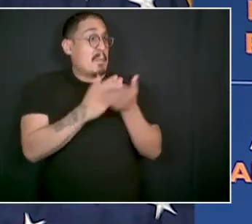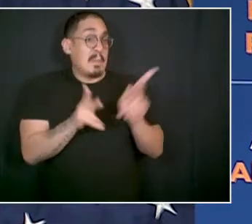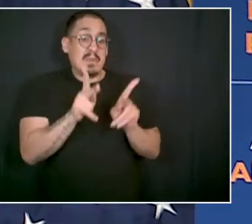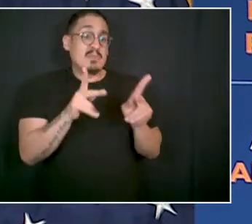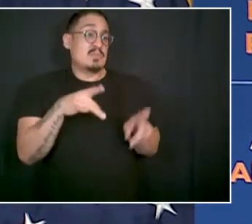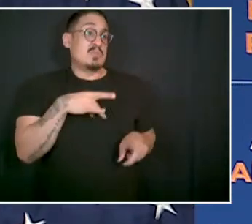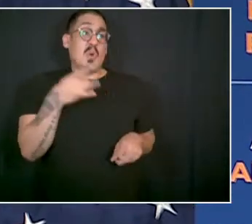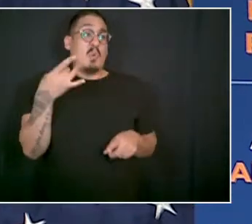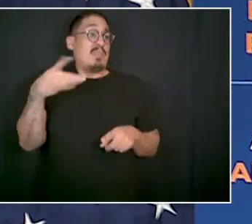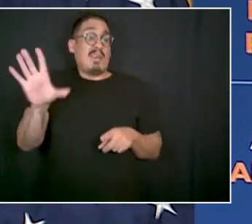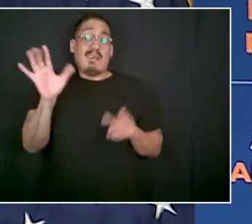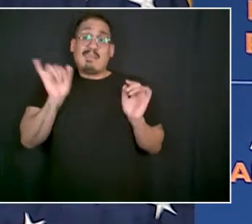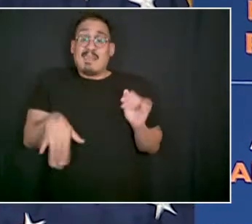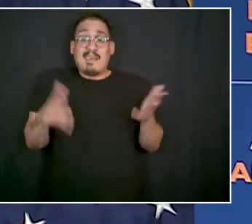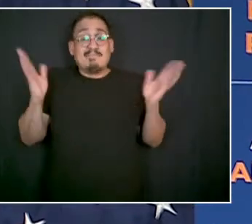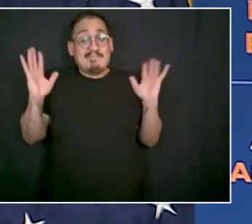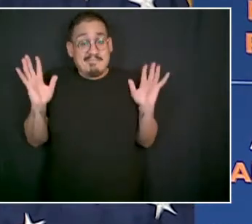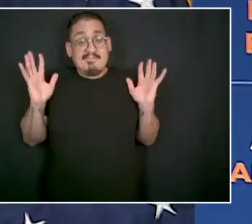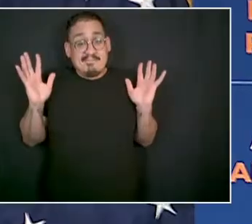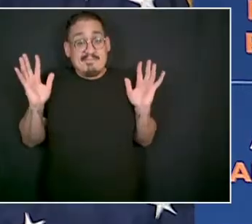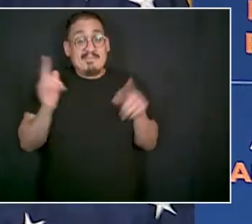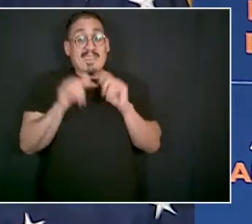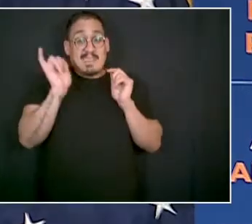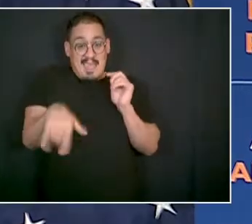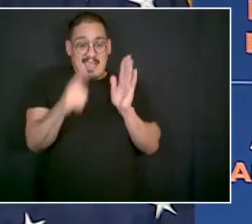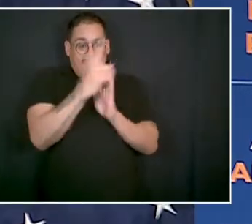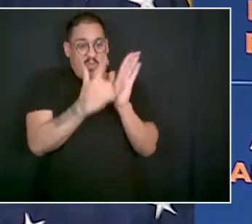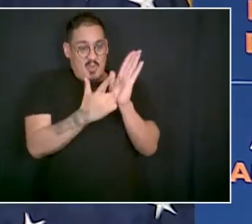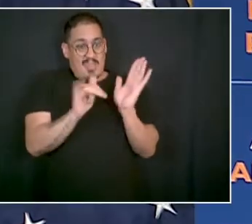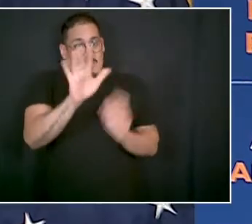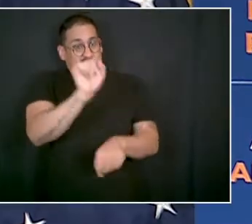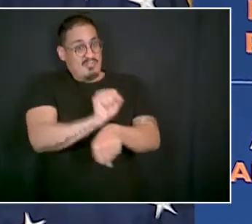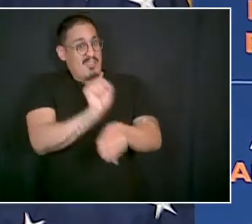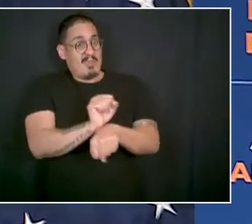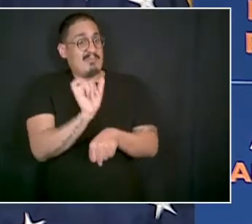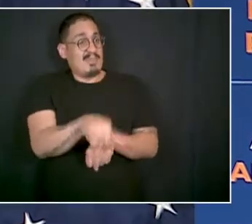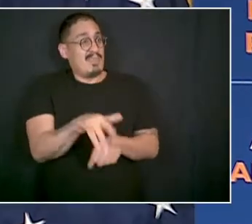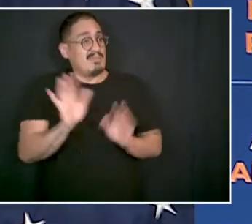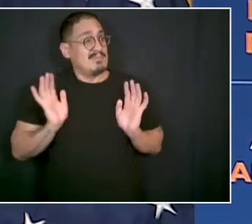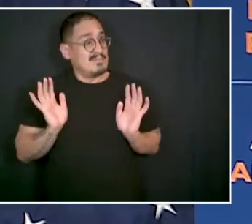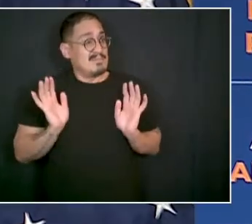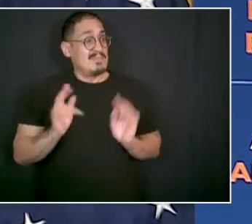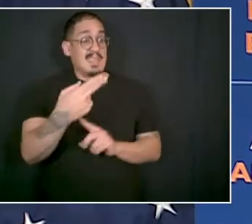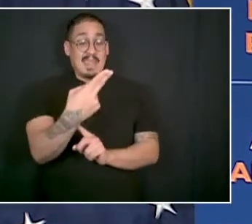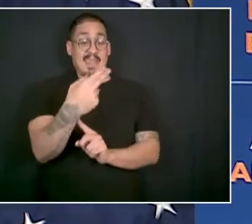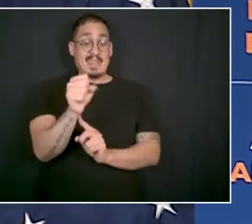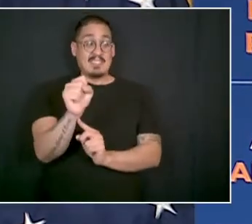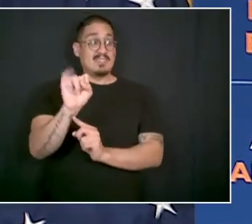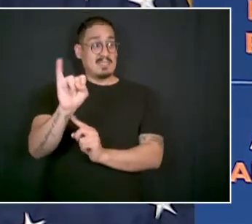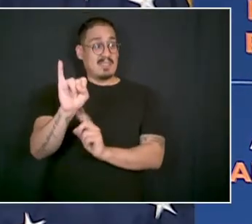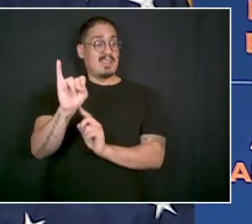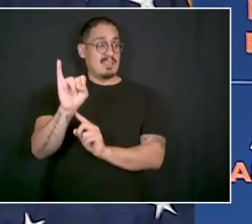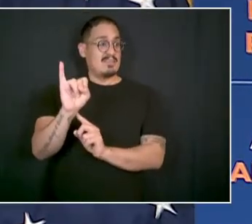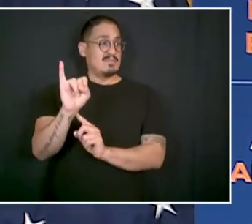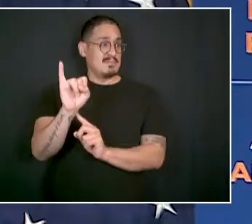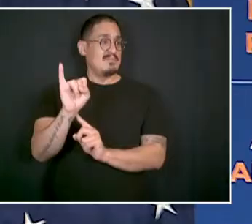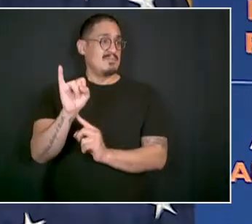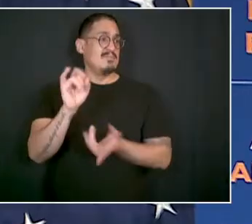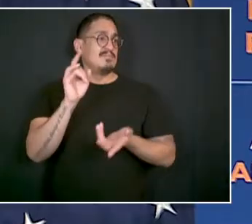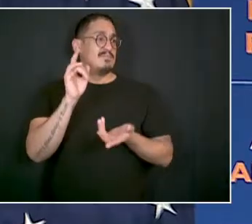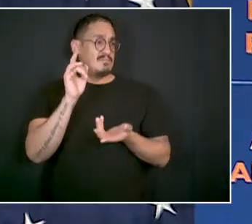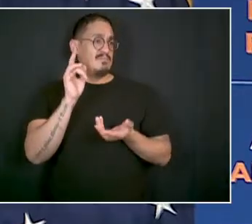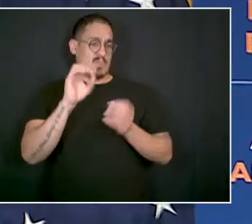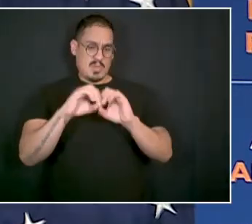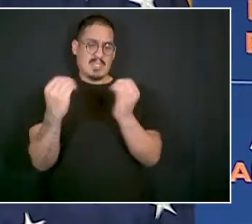HSI, that's a law enforcement organization. I'm going to collaborate with every law enforcement